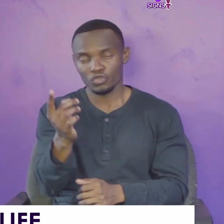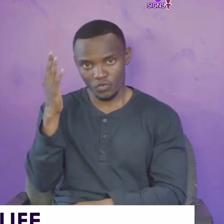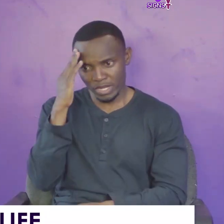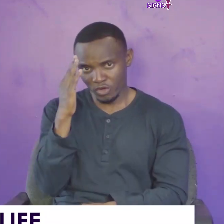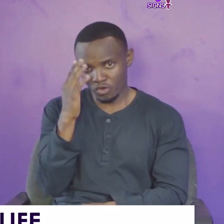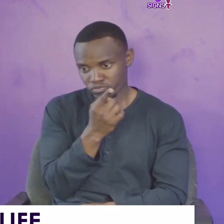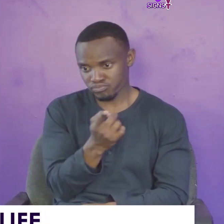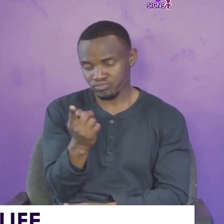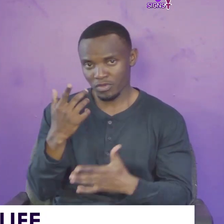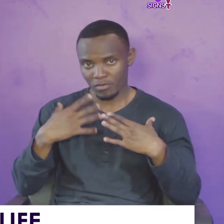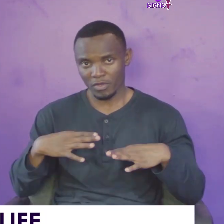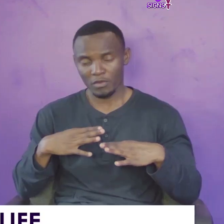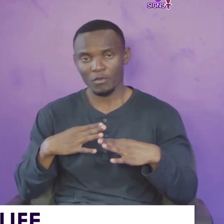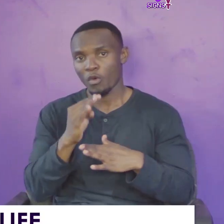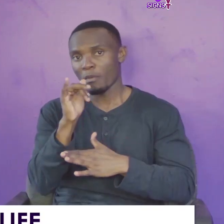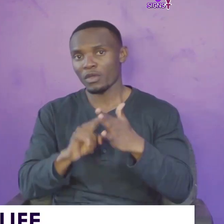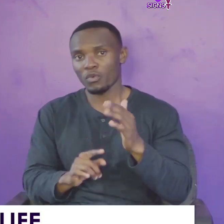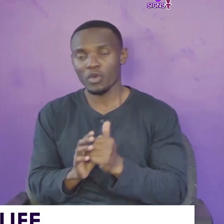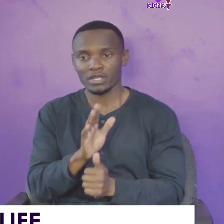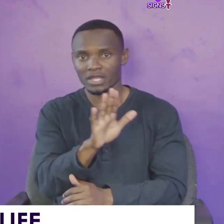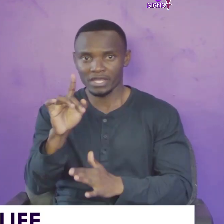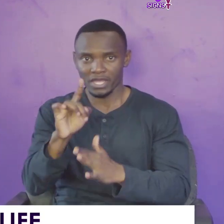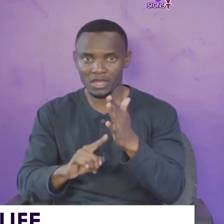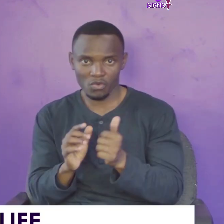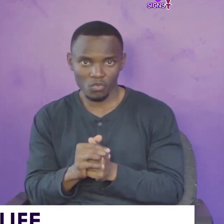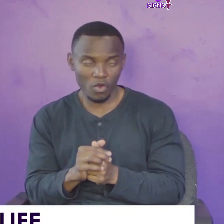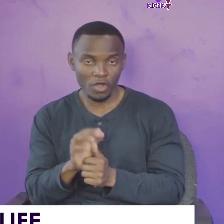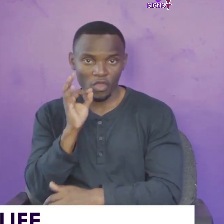experiencing certain traits or certain